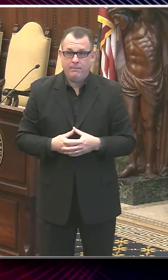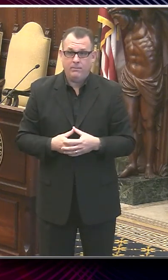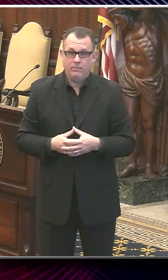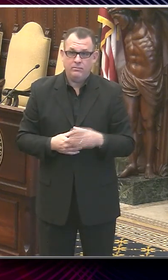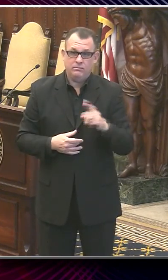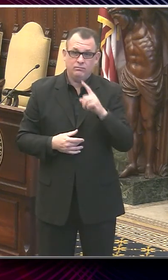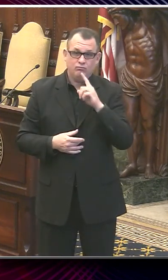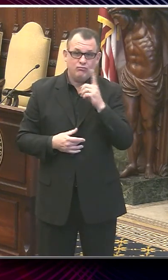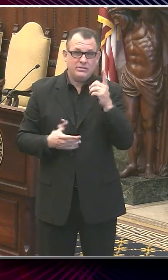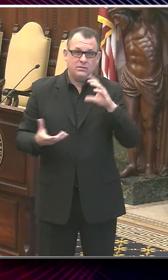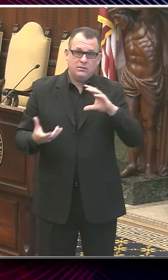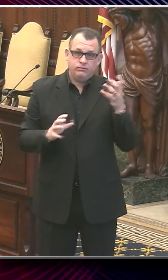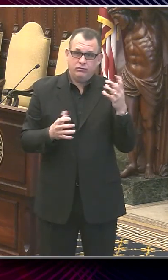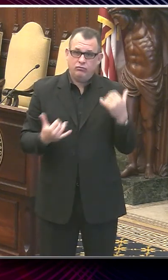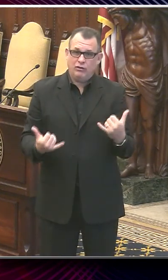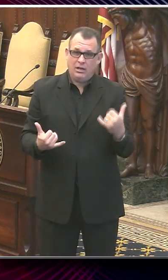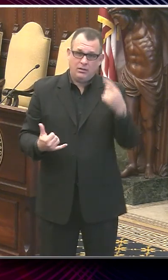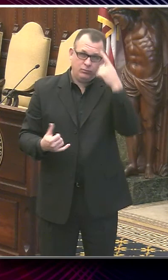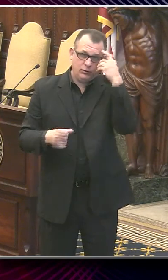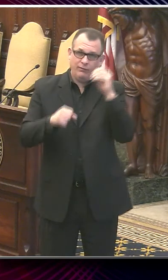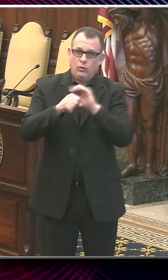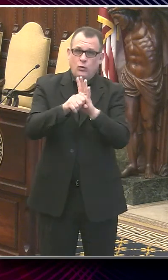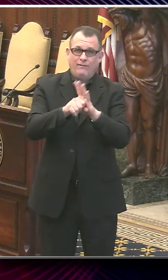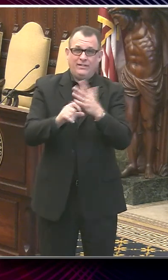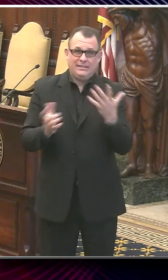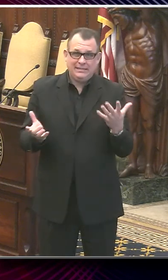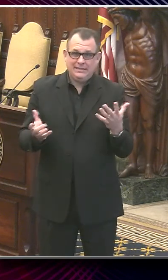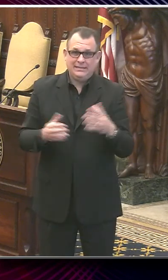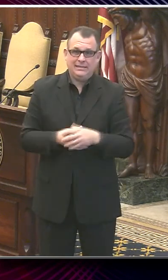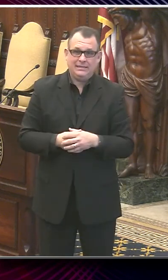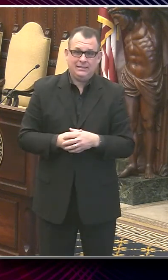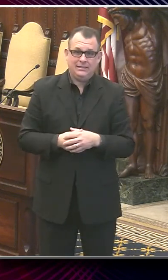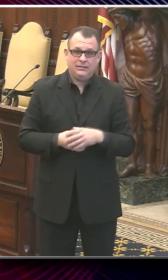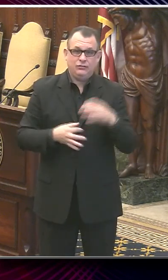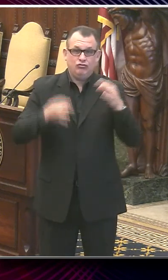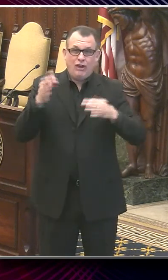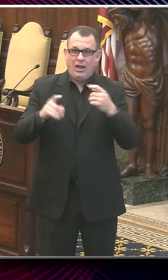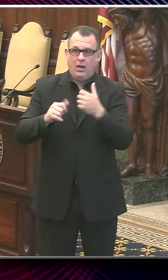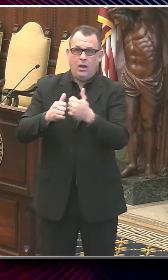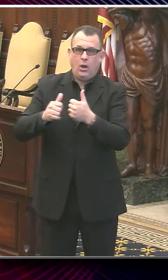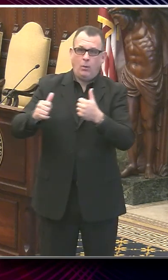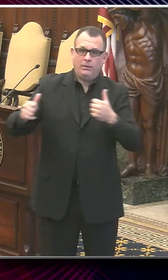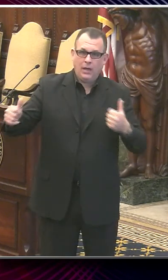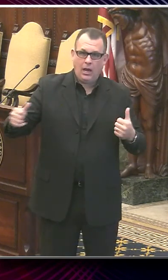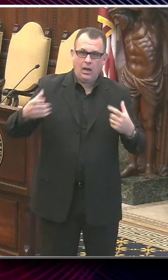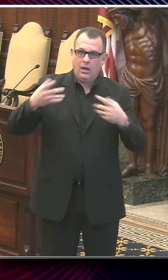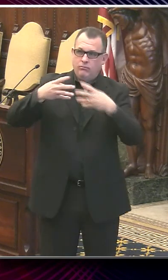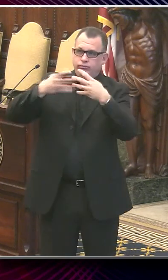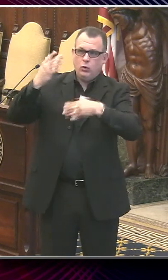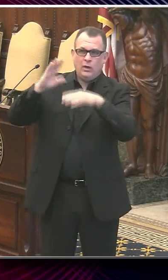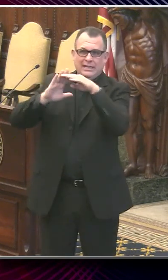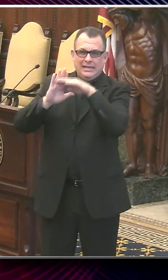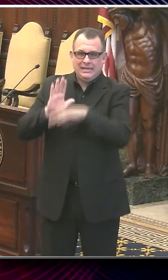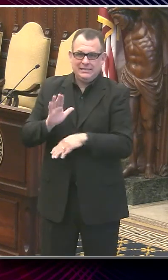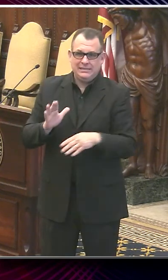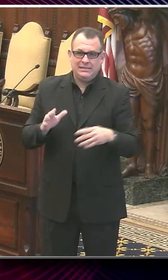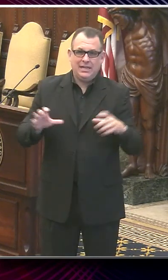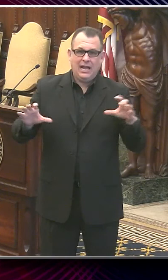of sync because of COVID and the lack of the number of trials and the activity of the police, activity of the